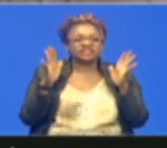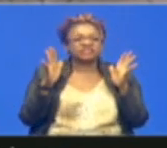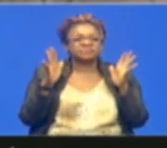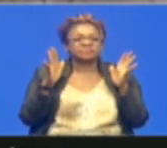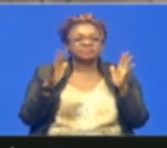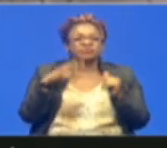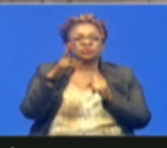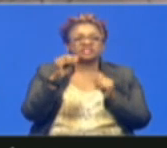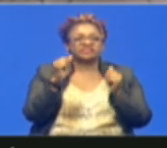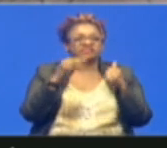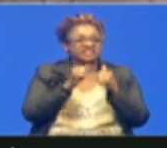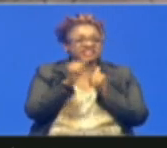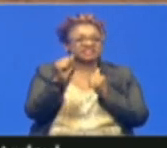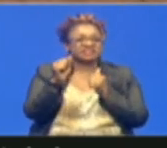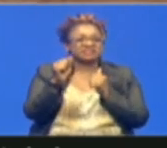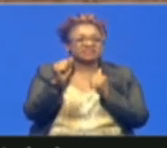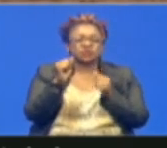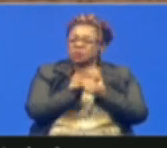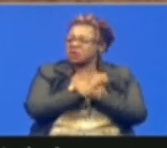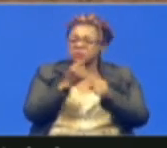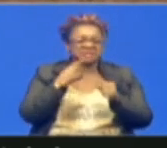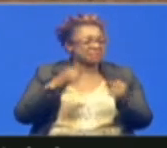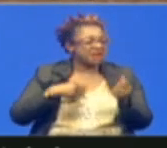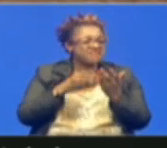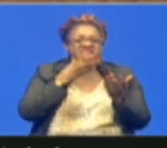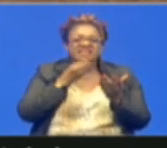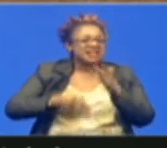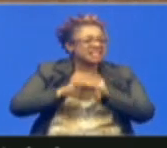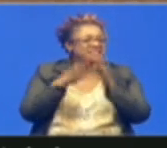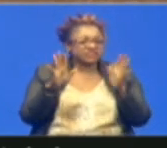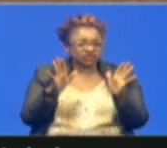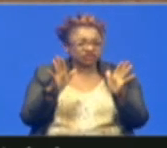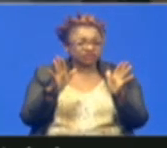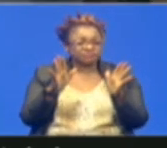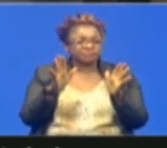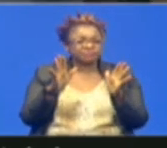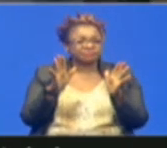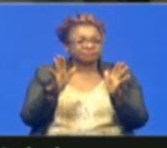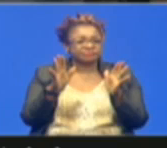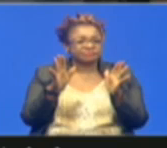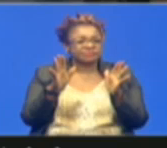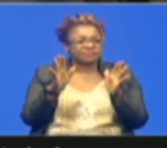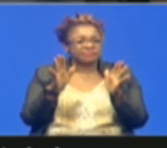April 2015, you cannot even tell my father you've kicked him out? Gladys Geshanje, NTV.